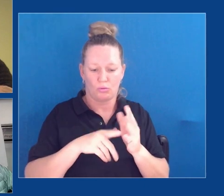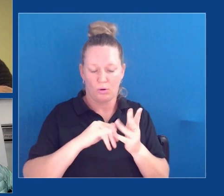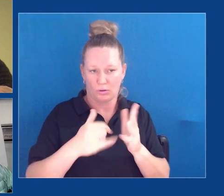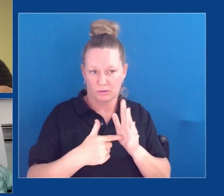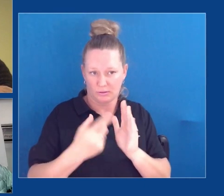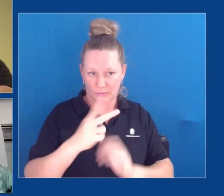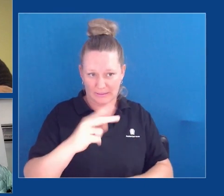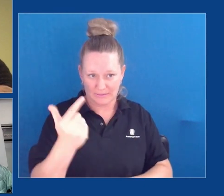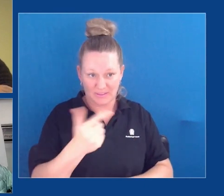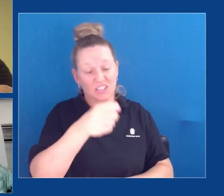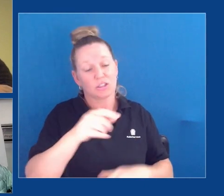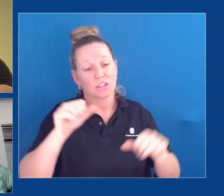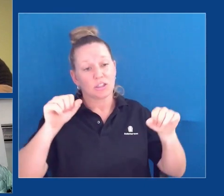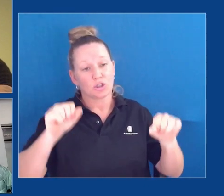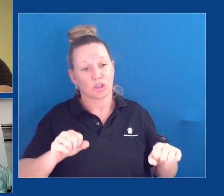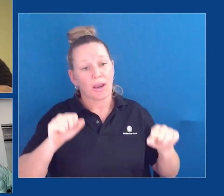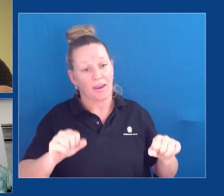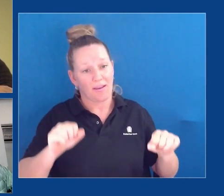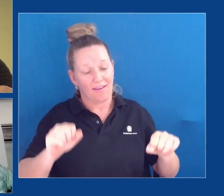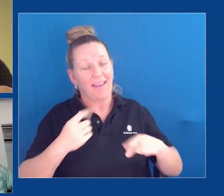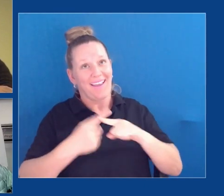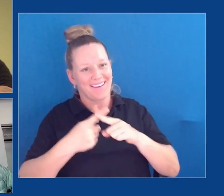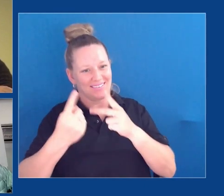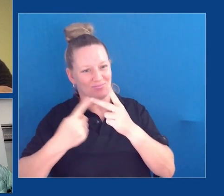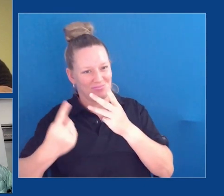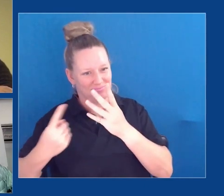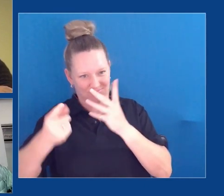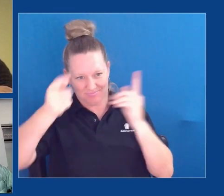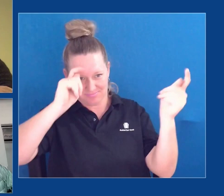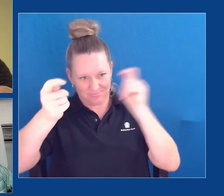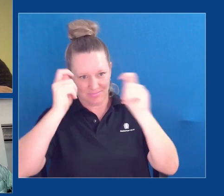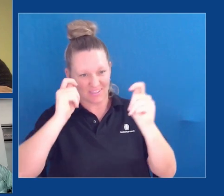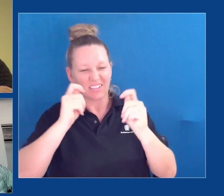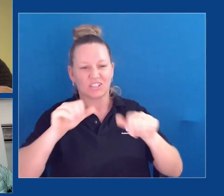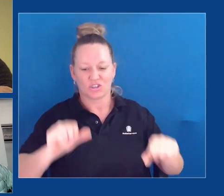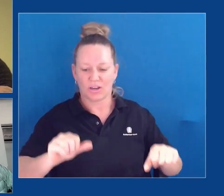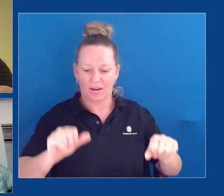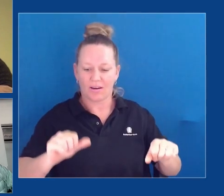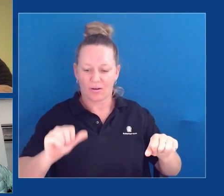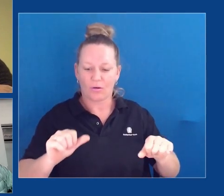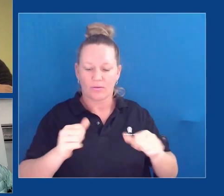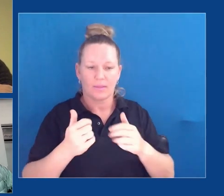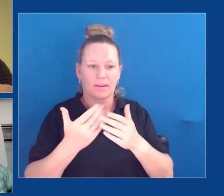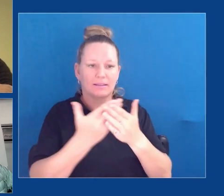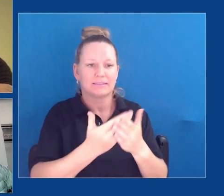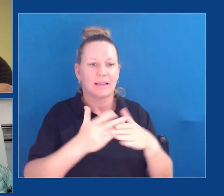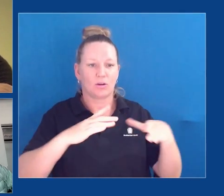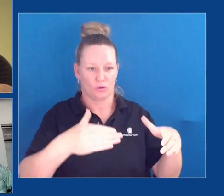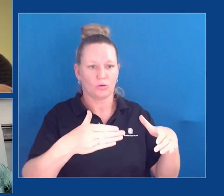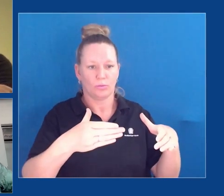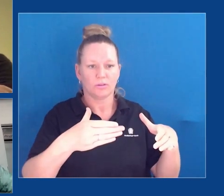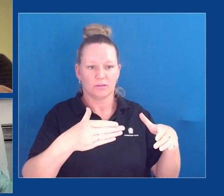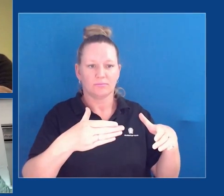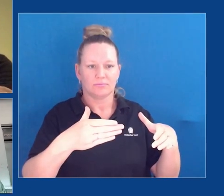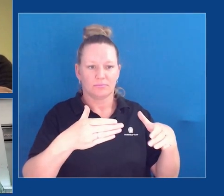chair, amongst other things, of the study group partially hosting this symposium, the